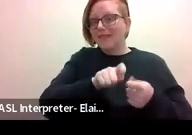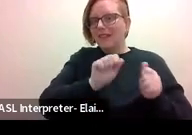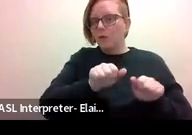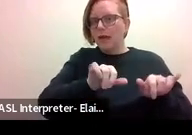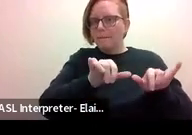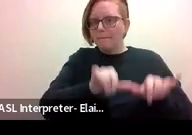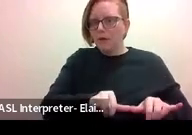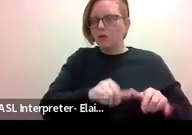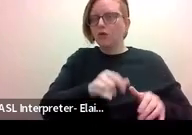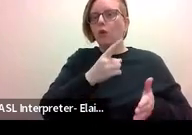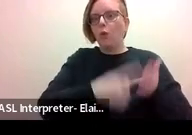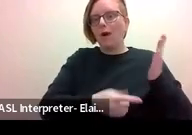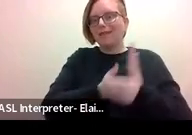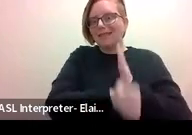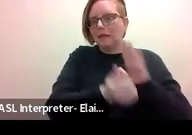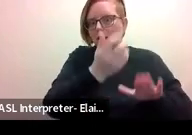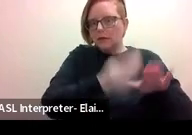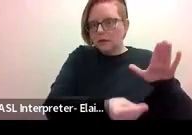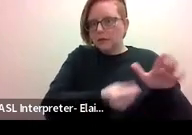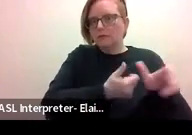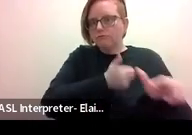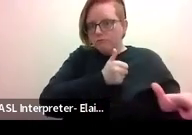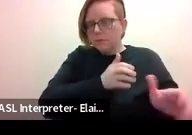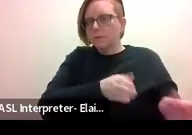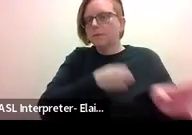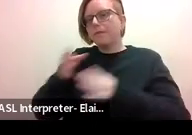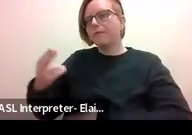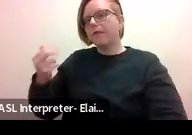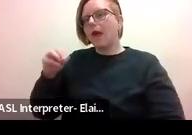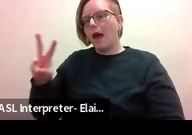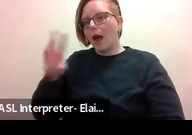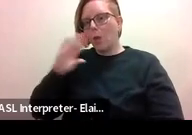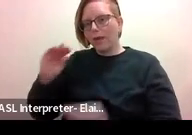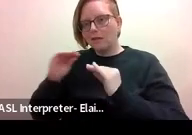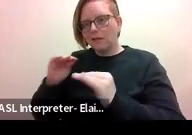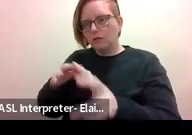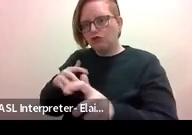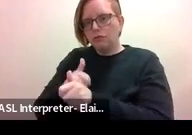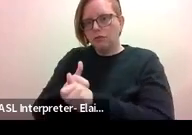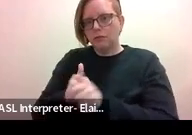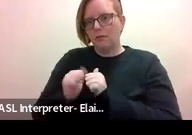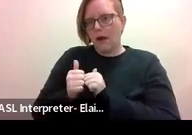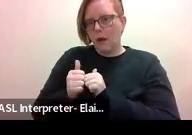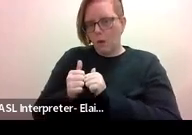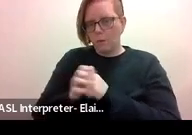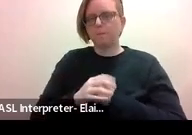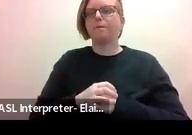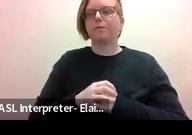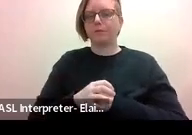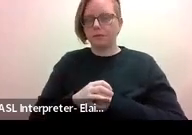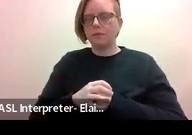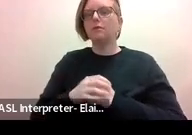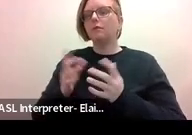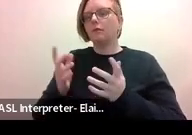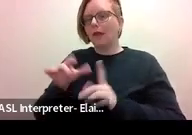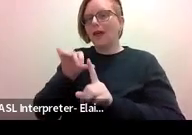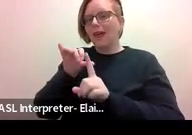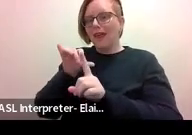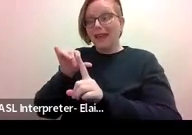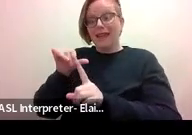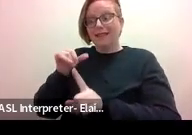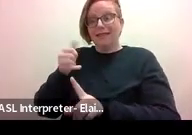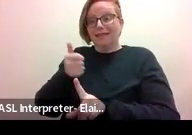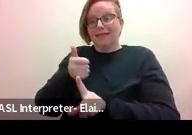functional performance and the how statement, which is how that gap affects the child's involvement in the gen